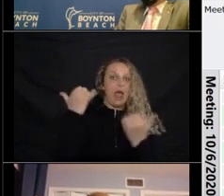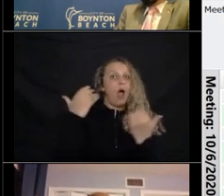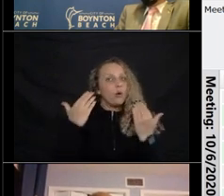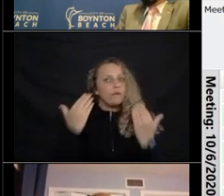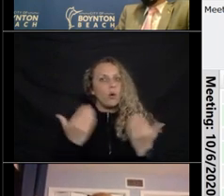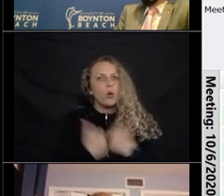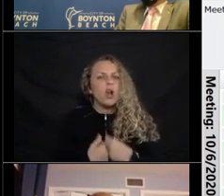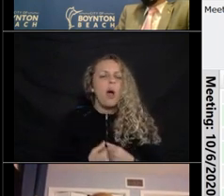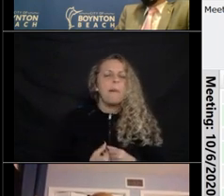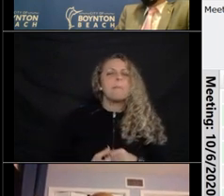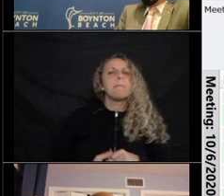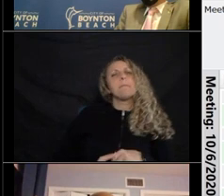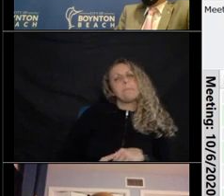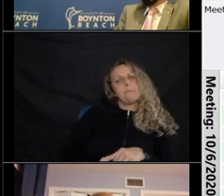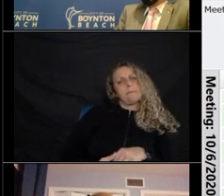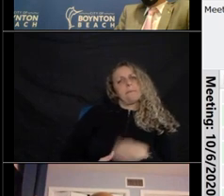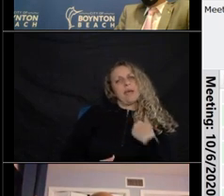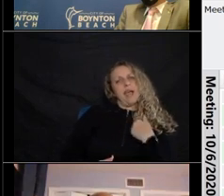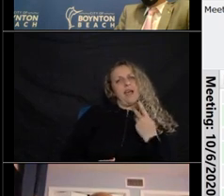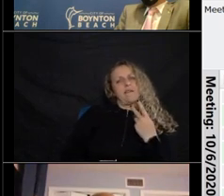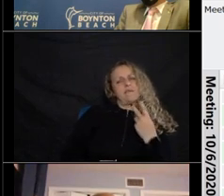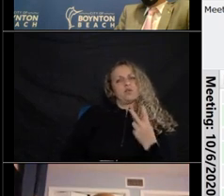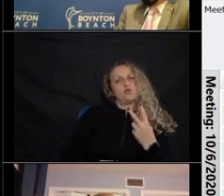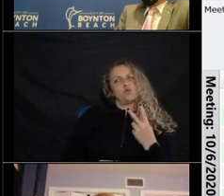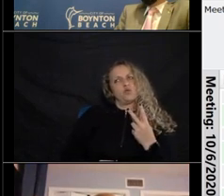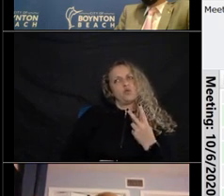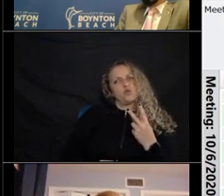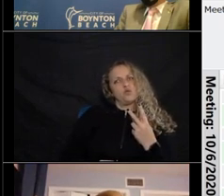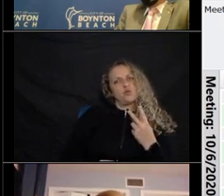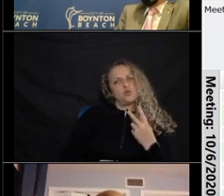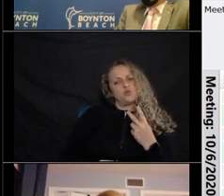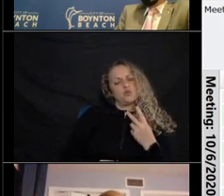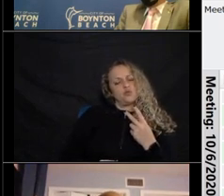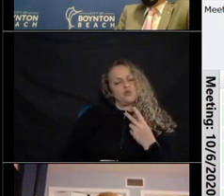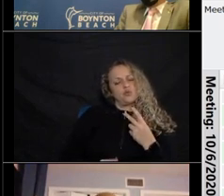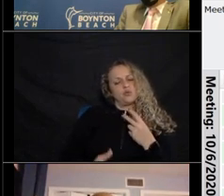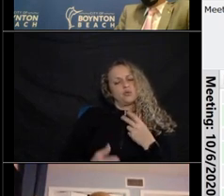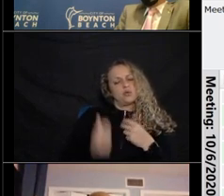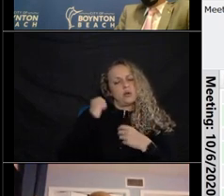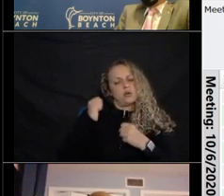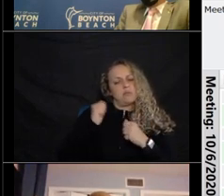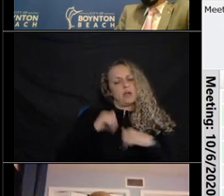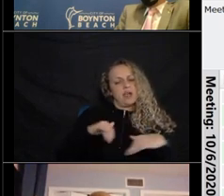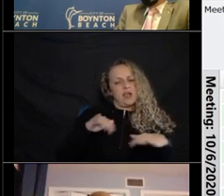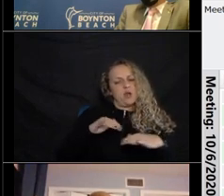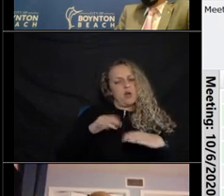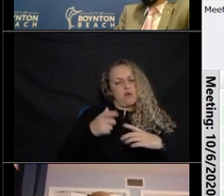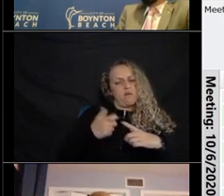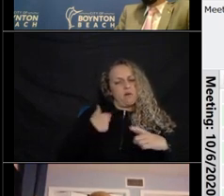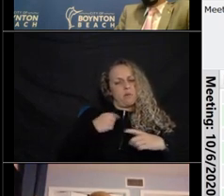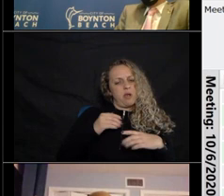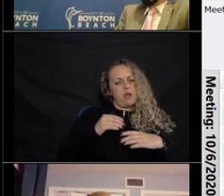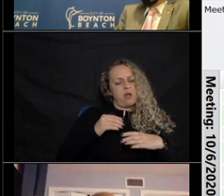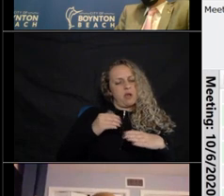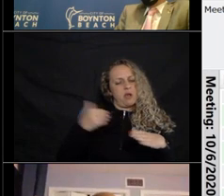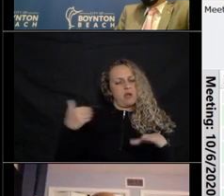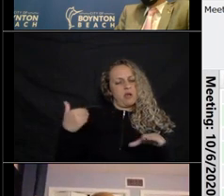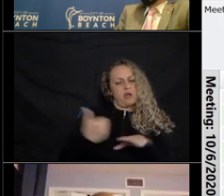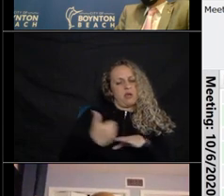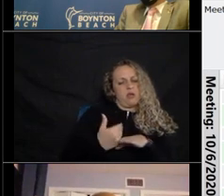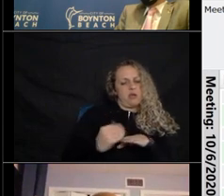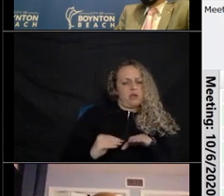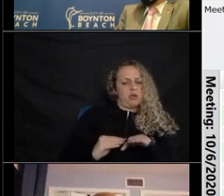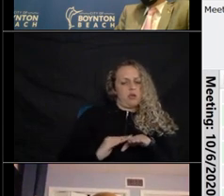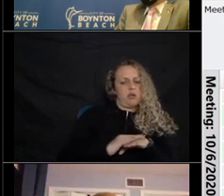forward, I have two Gulf of Tarvises in my backyard that are off of my property, but come onto my property to